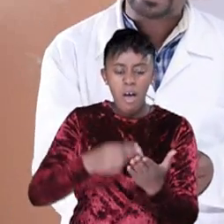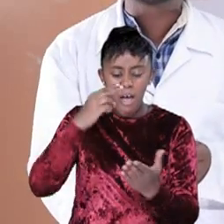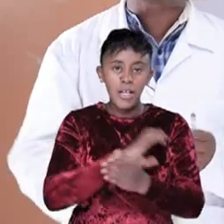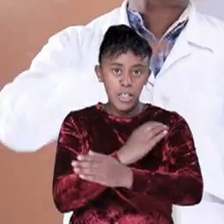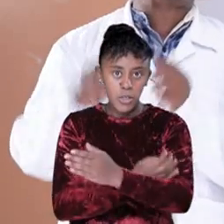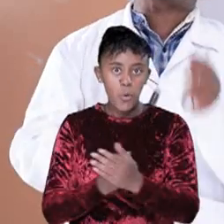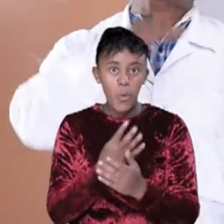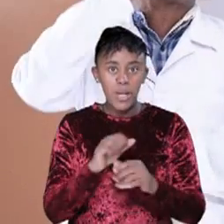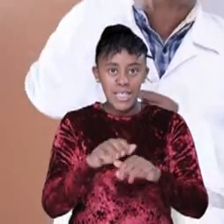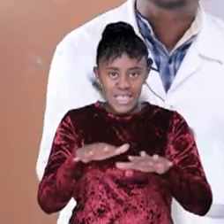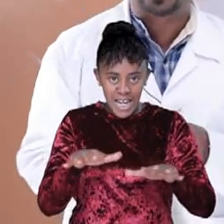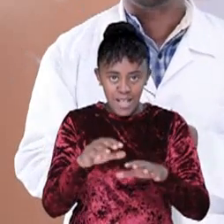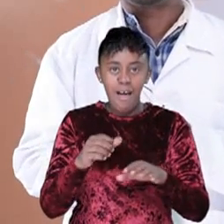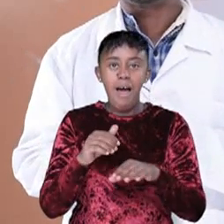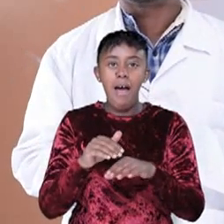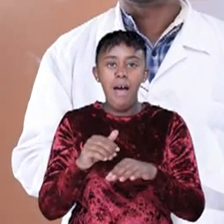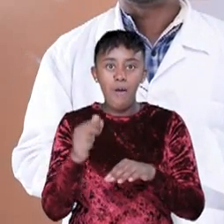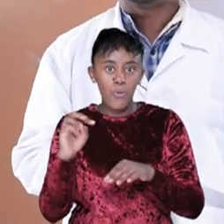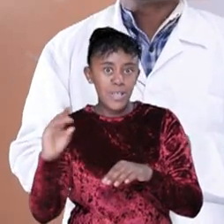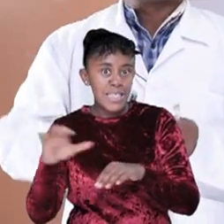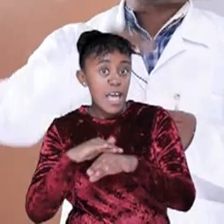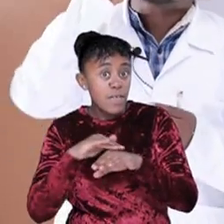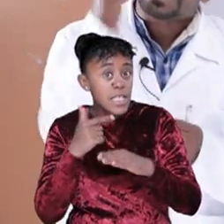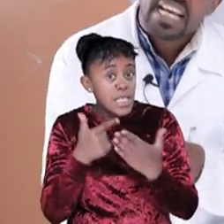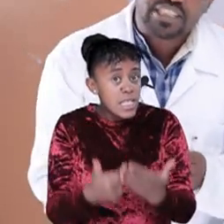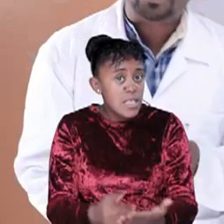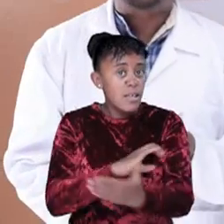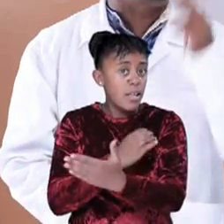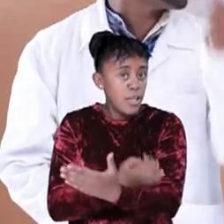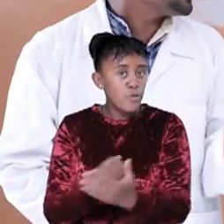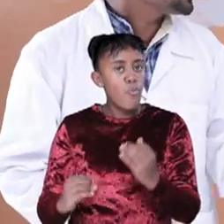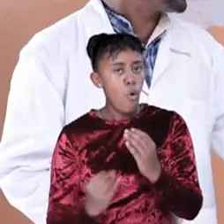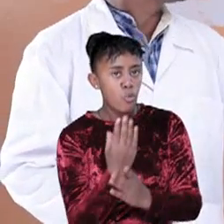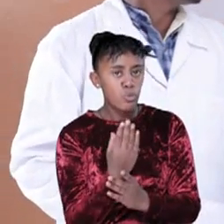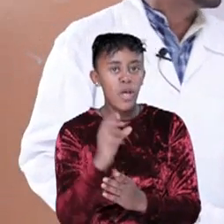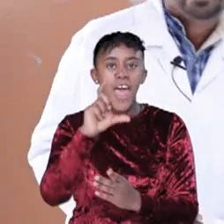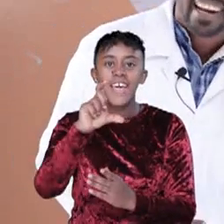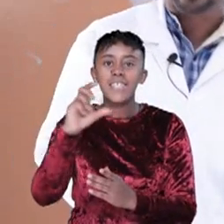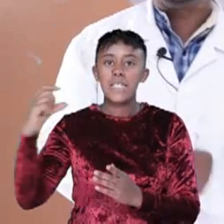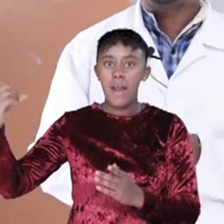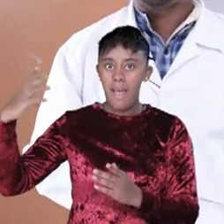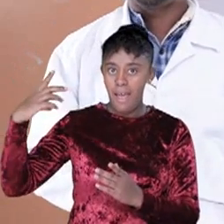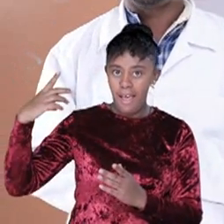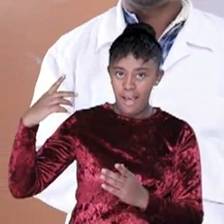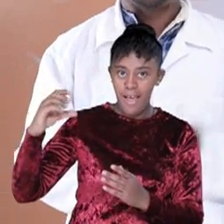high energy when it strikes the anode surface. These energies produce what?